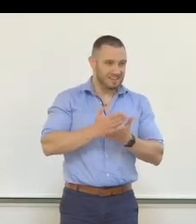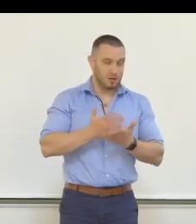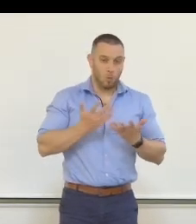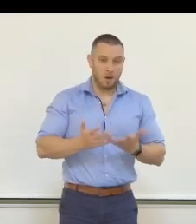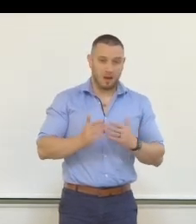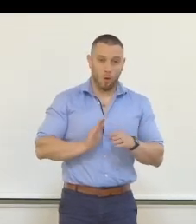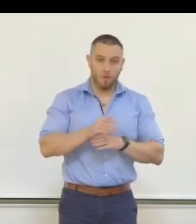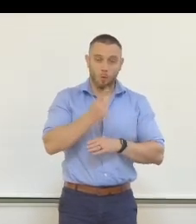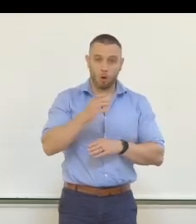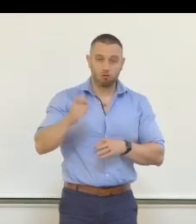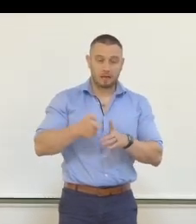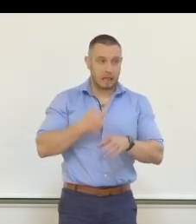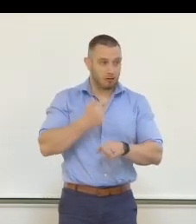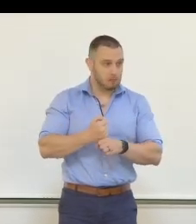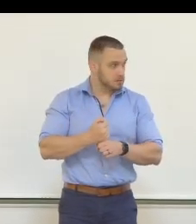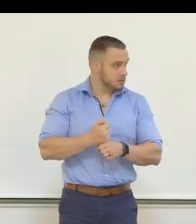kilos, empty,